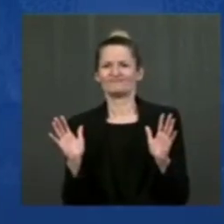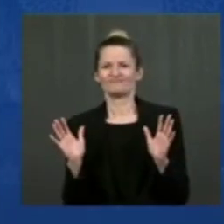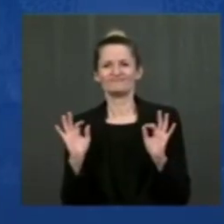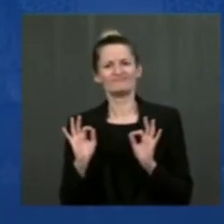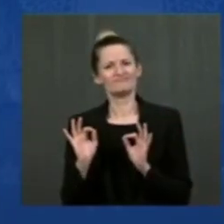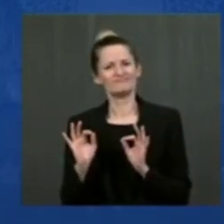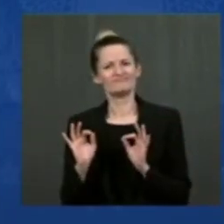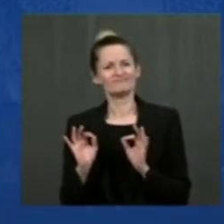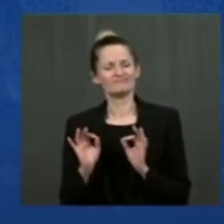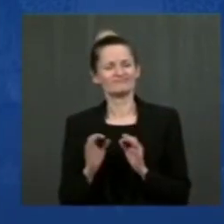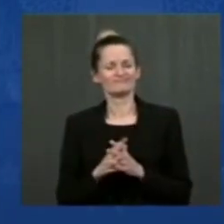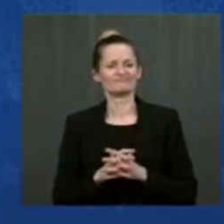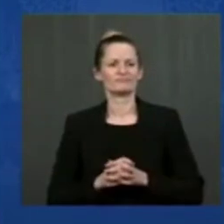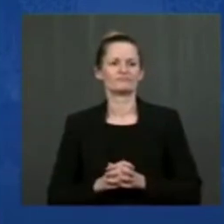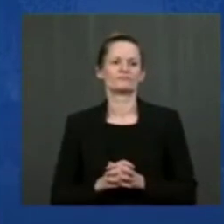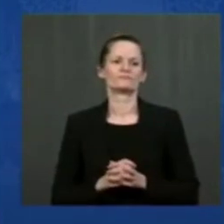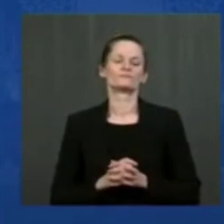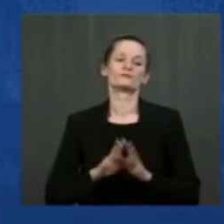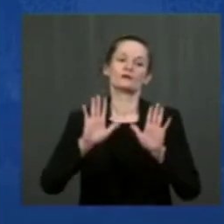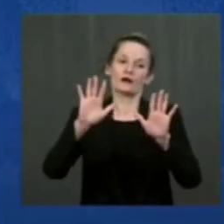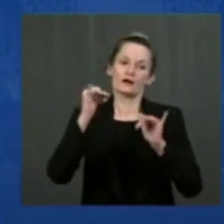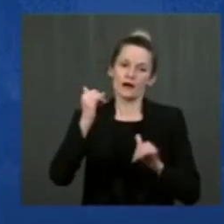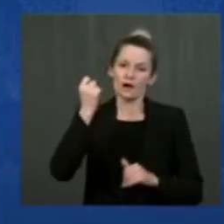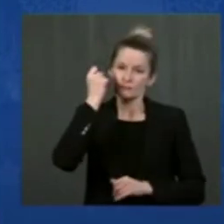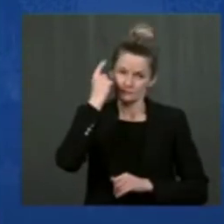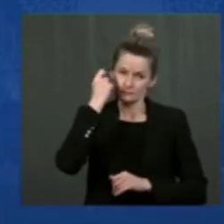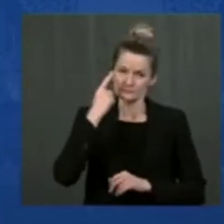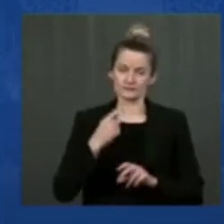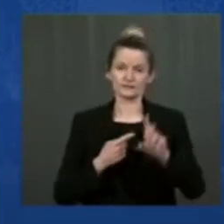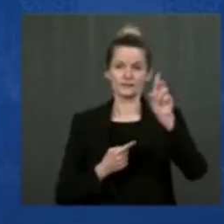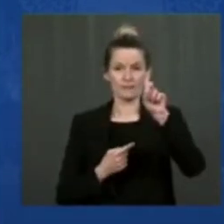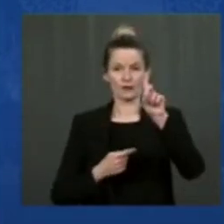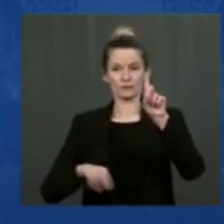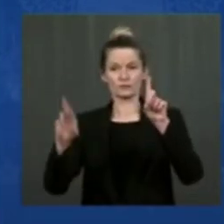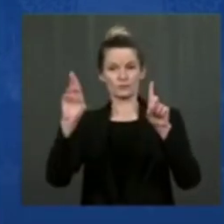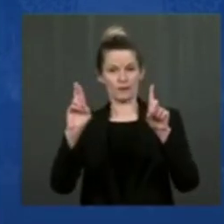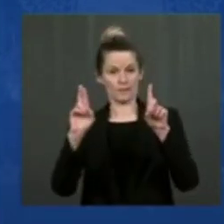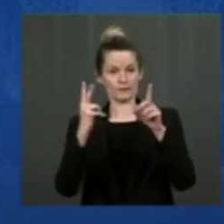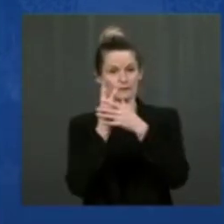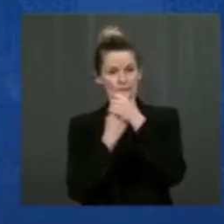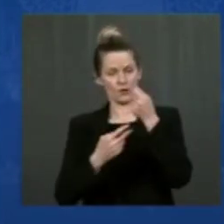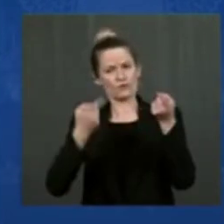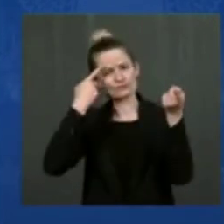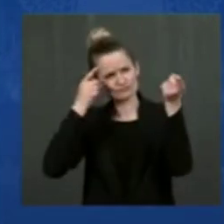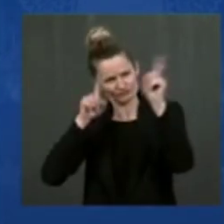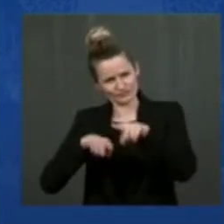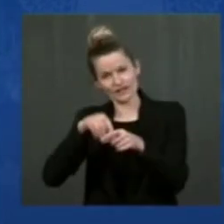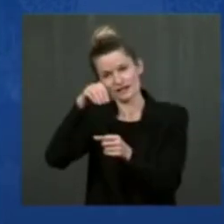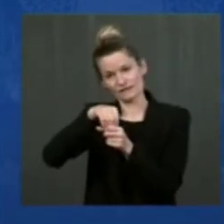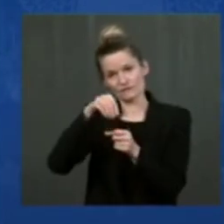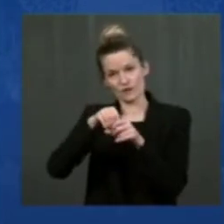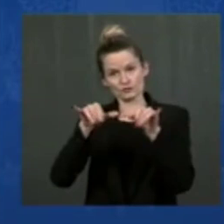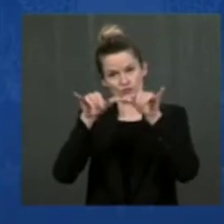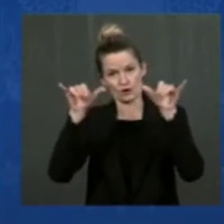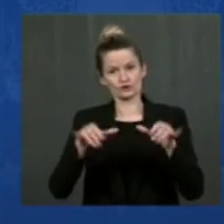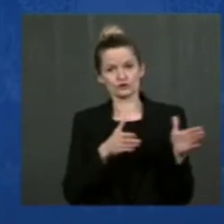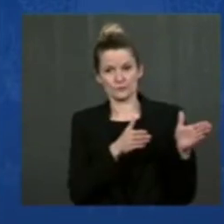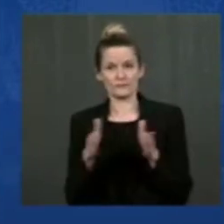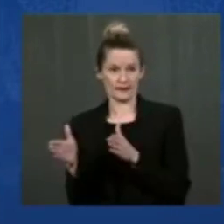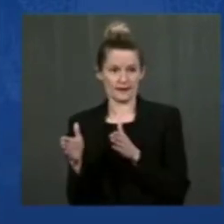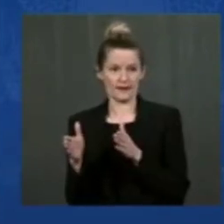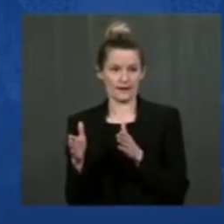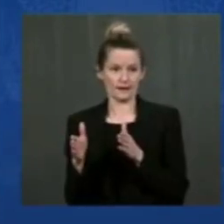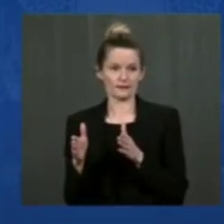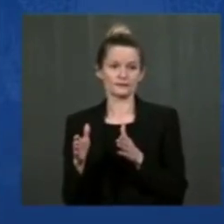with the bipartisan agreement we reached to rebuild America's infrastructure, we're going to be putting hundreds of thousands of people to work,